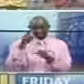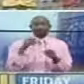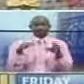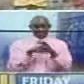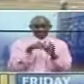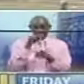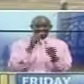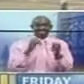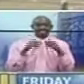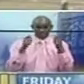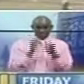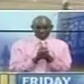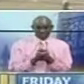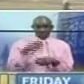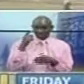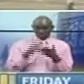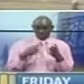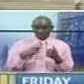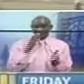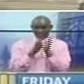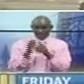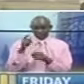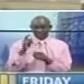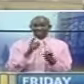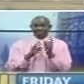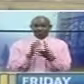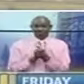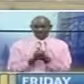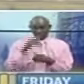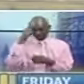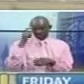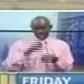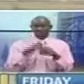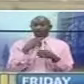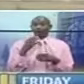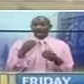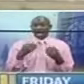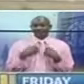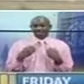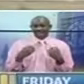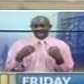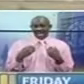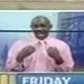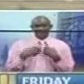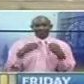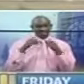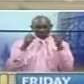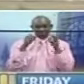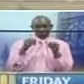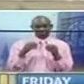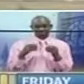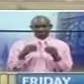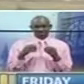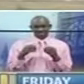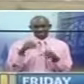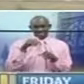in the championships. That is, we are doing preparation for track and field. Because since we don't have a championship in